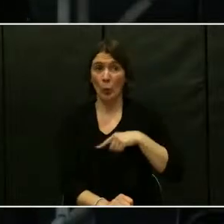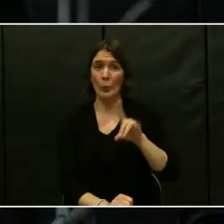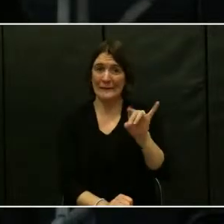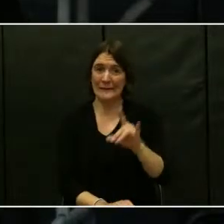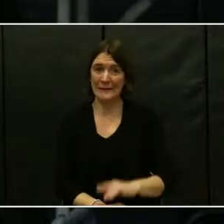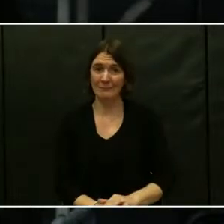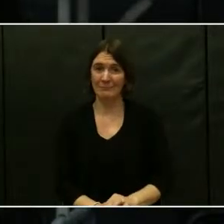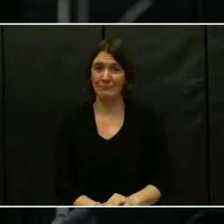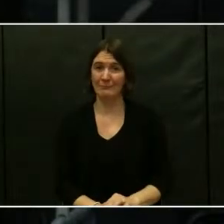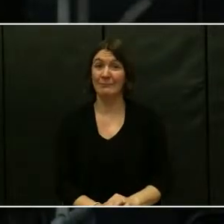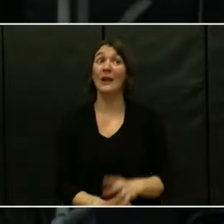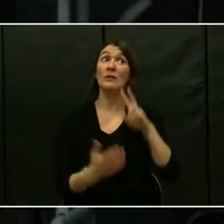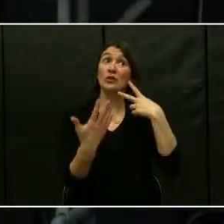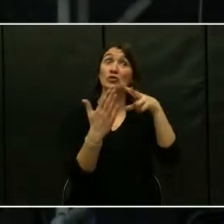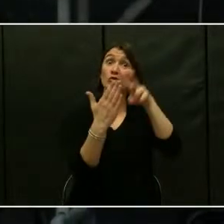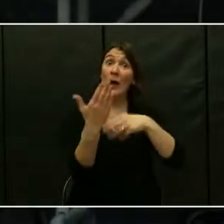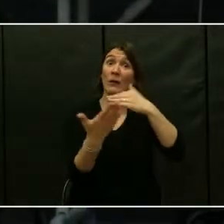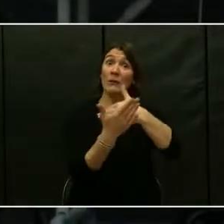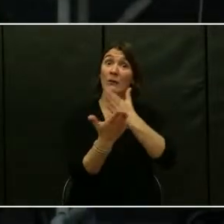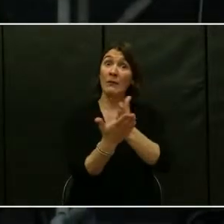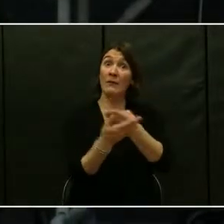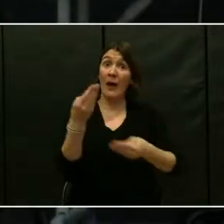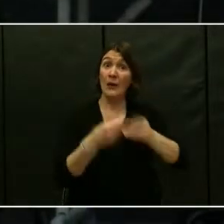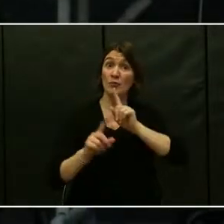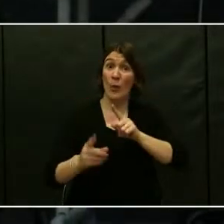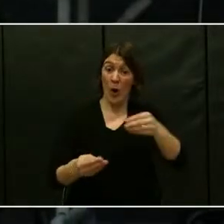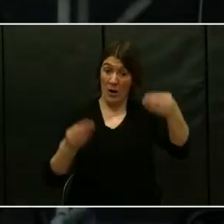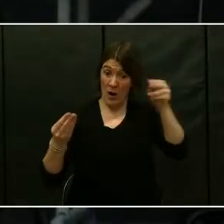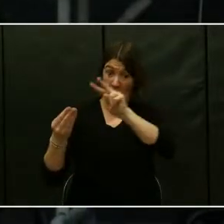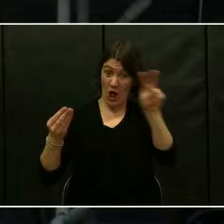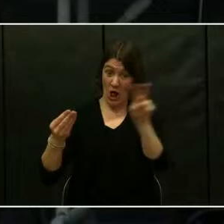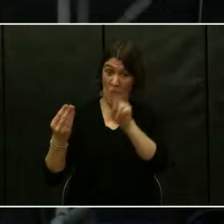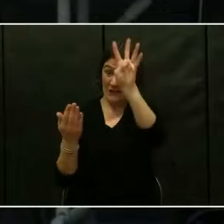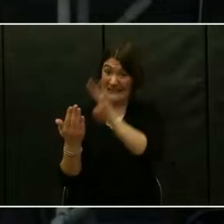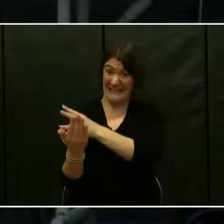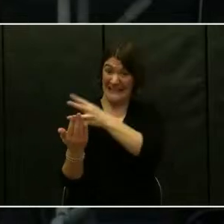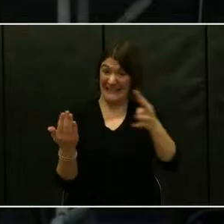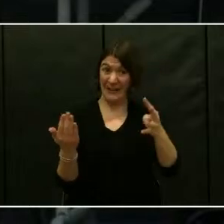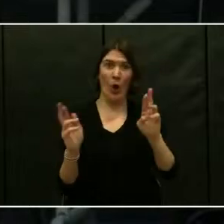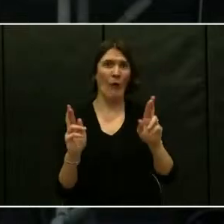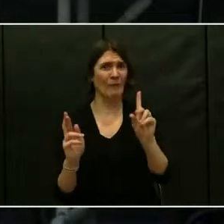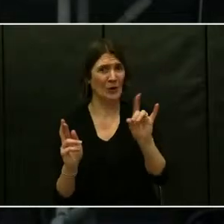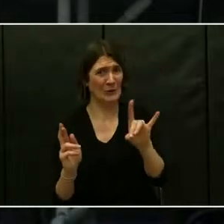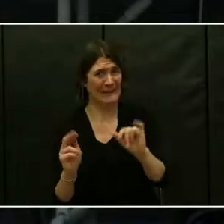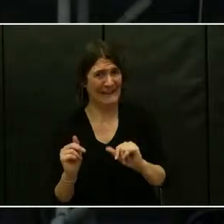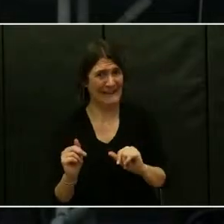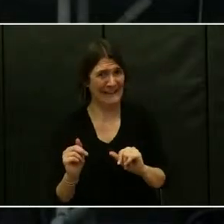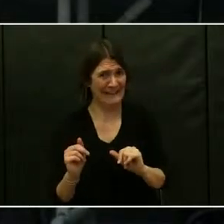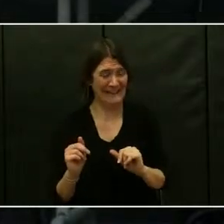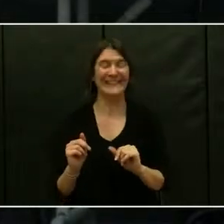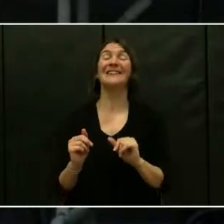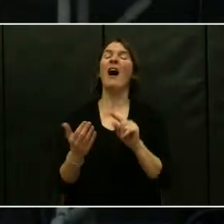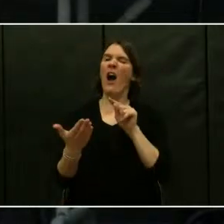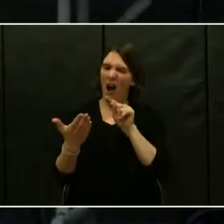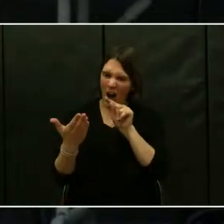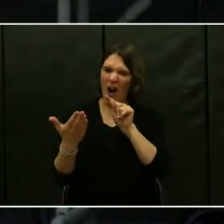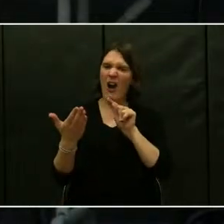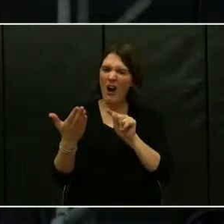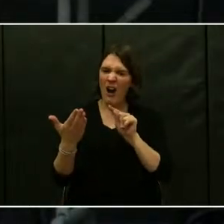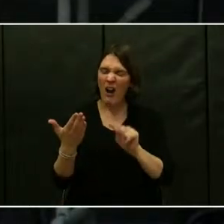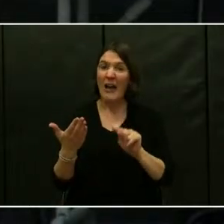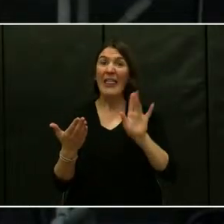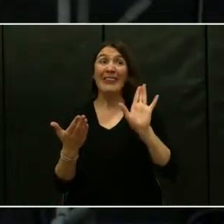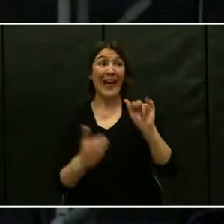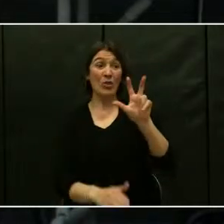if you've read the finance committee report and as Clerk of this year's finance committee I really hope you have you'll know that that